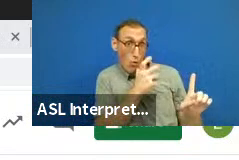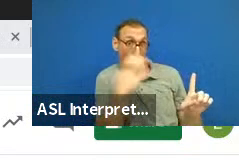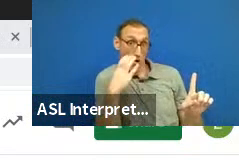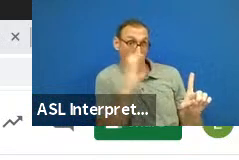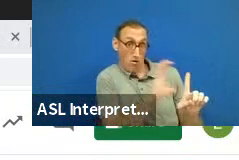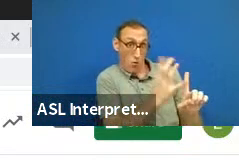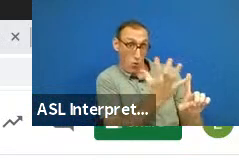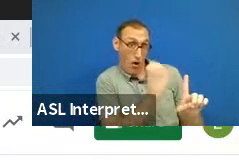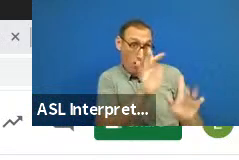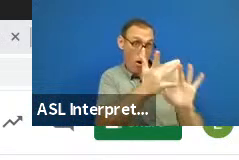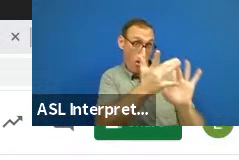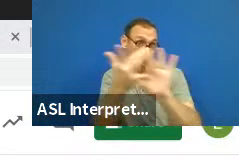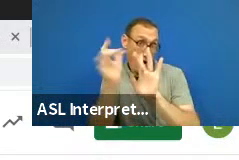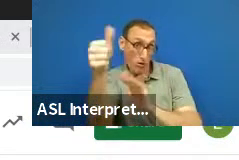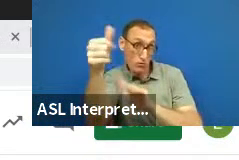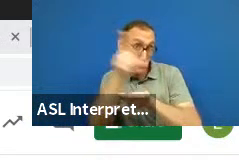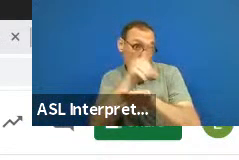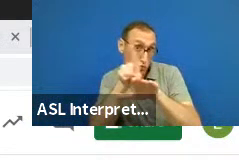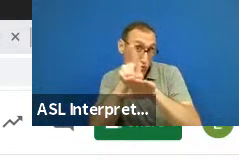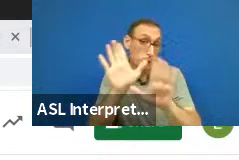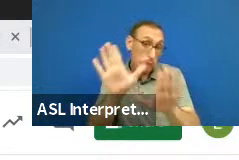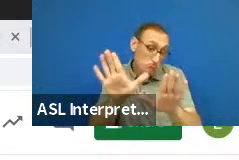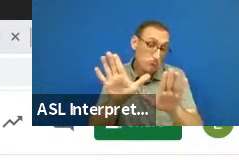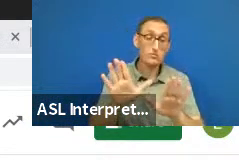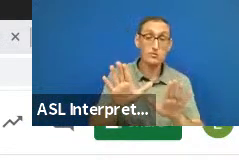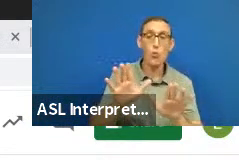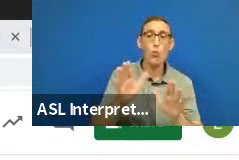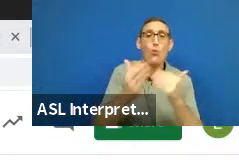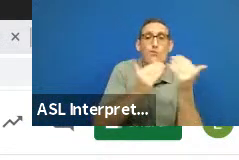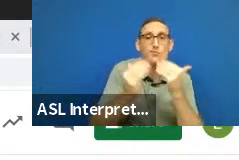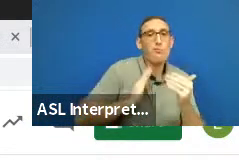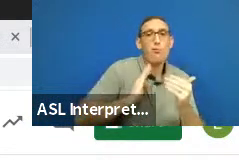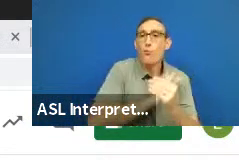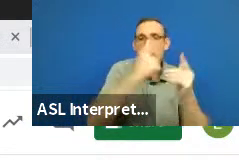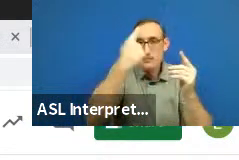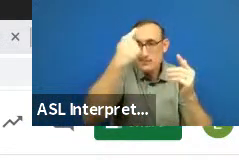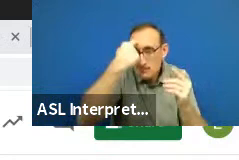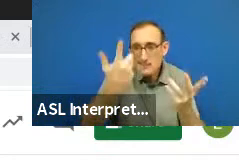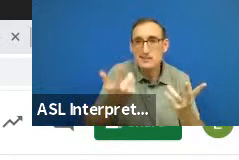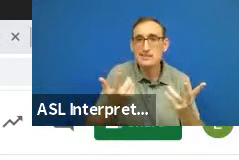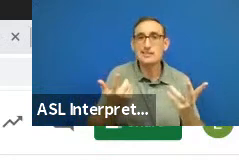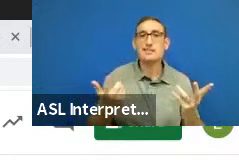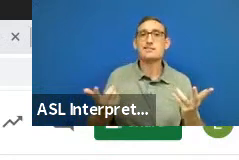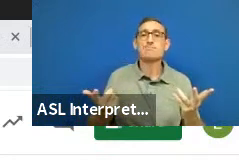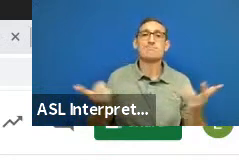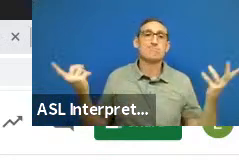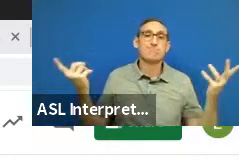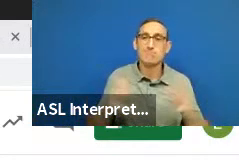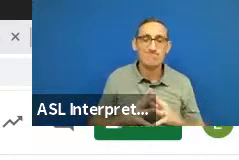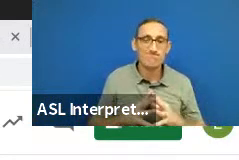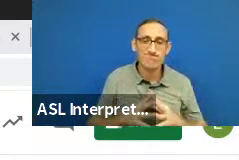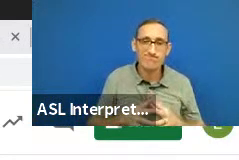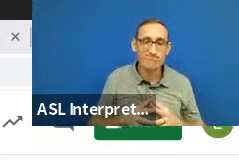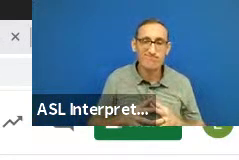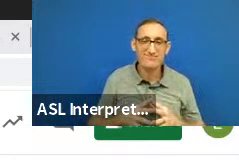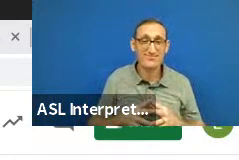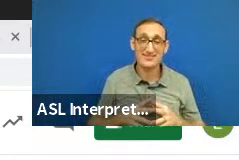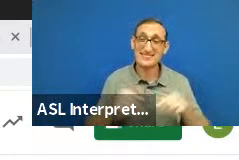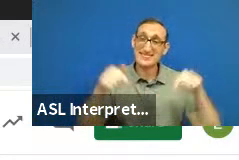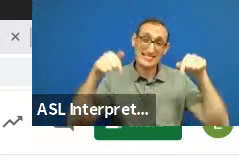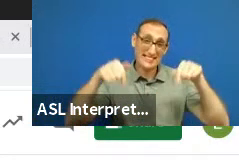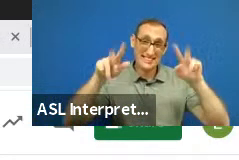whatever the board thinks, but I don't think we have to, I don't think it has to be too